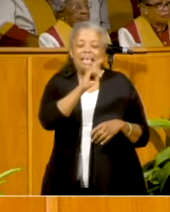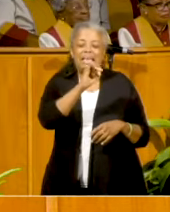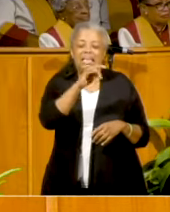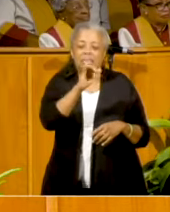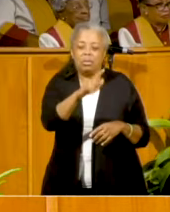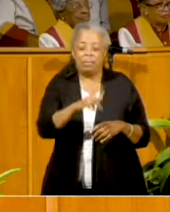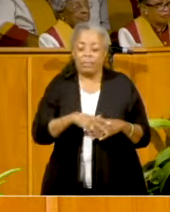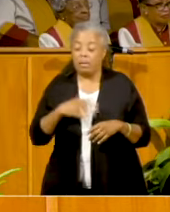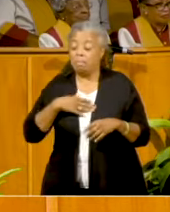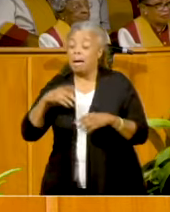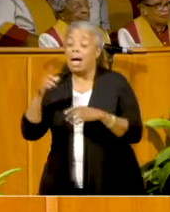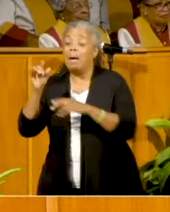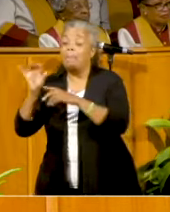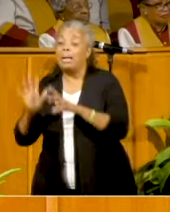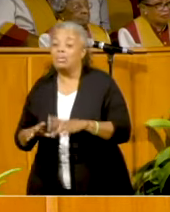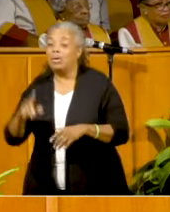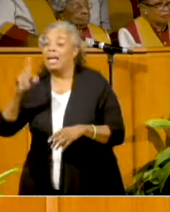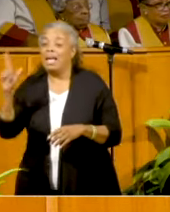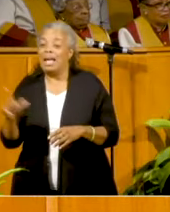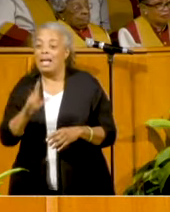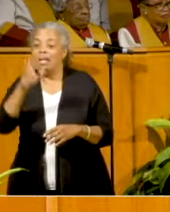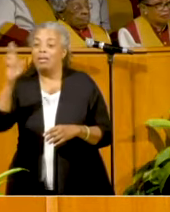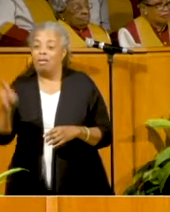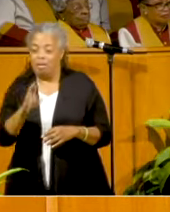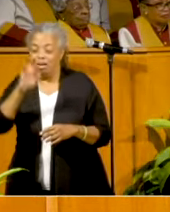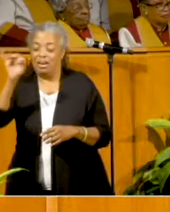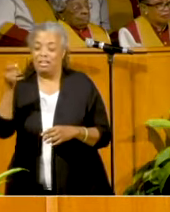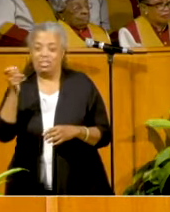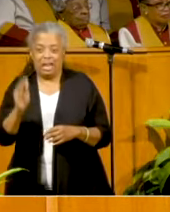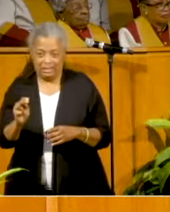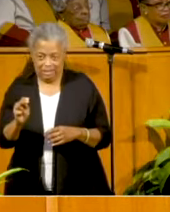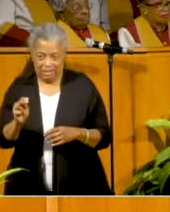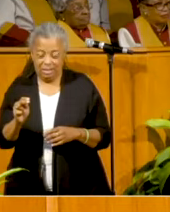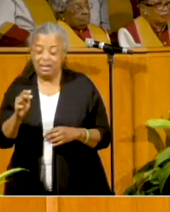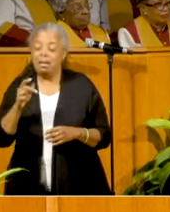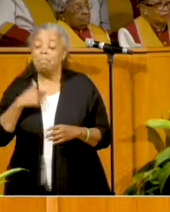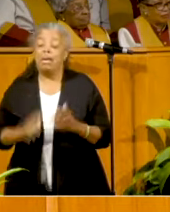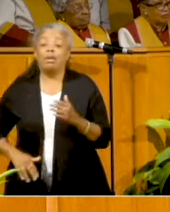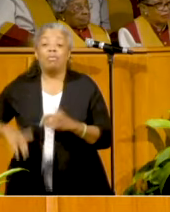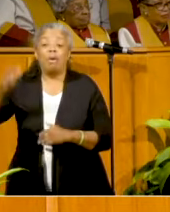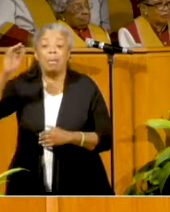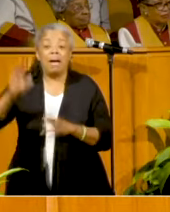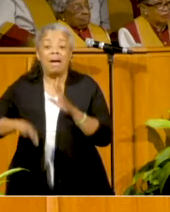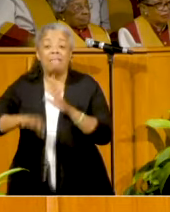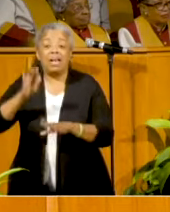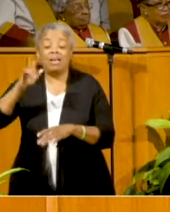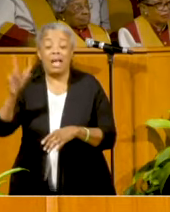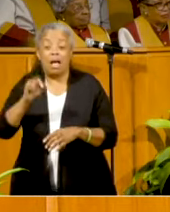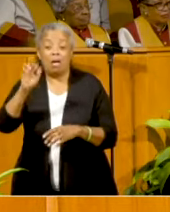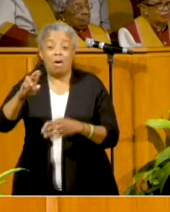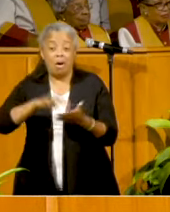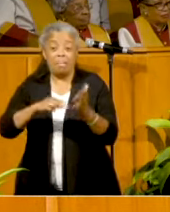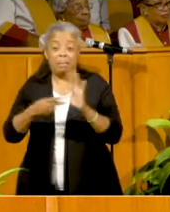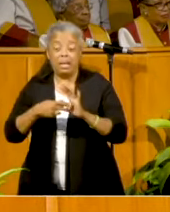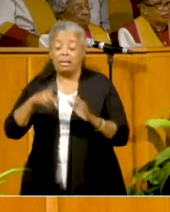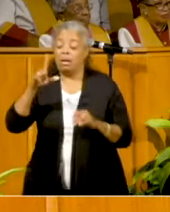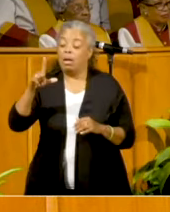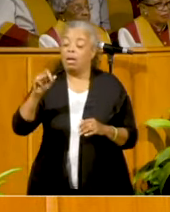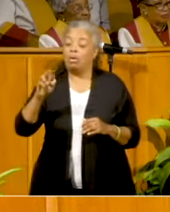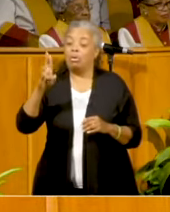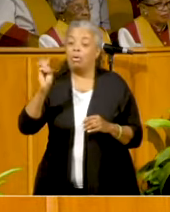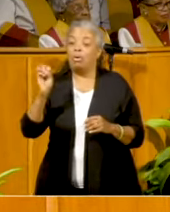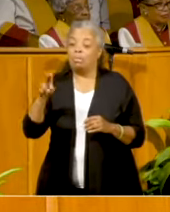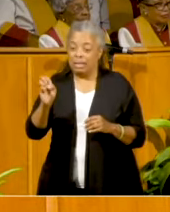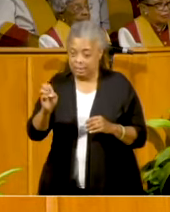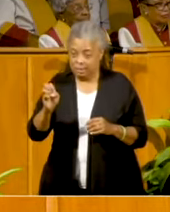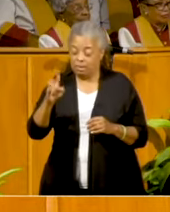William, our pastor was L.R. Jackson. It wasn't until I was grown that I found out L.R. stood for Lawrence Robert